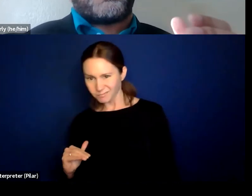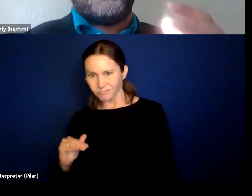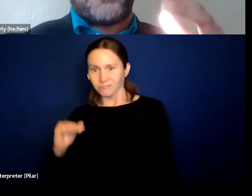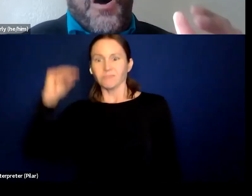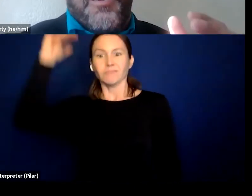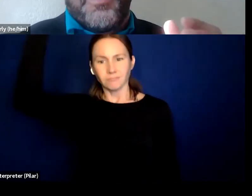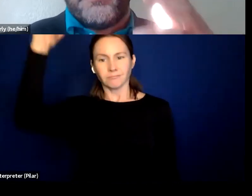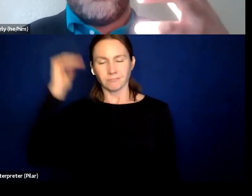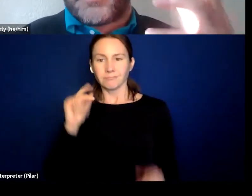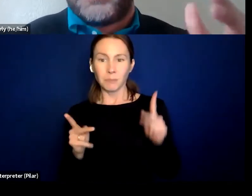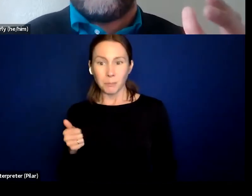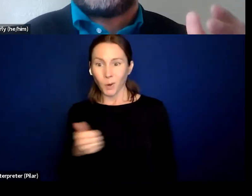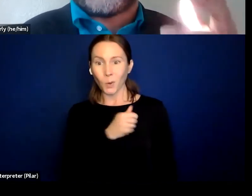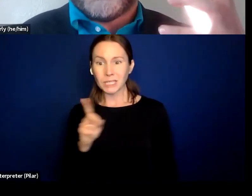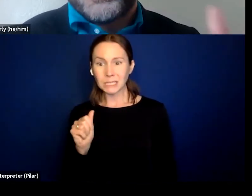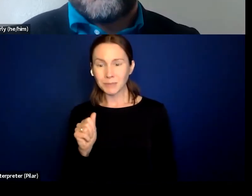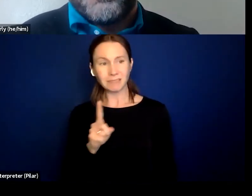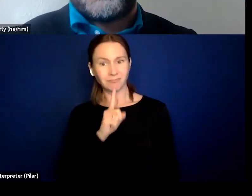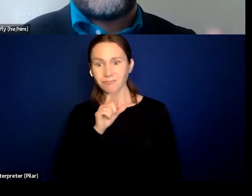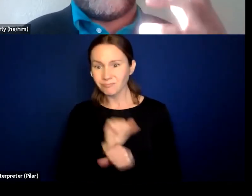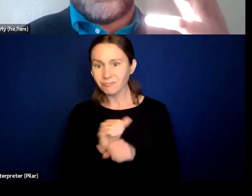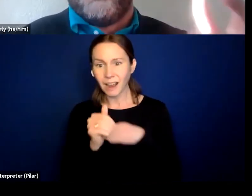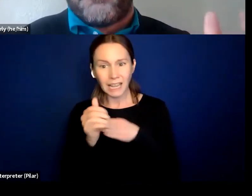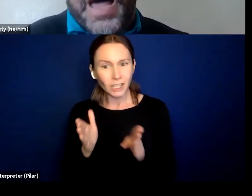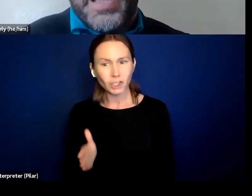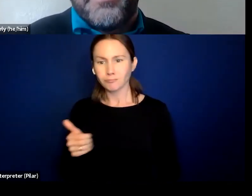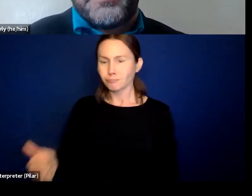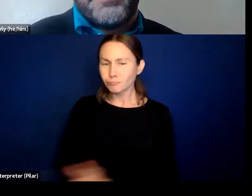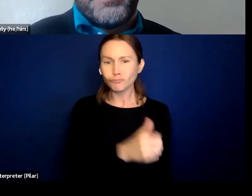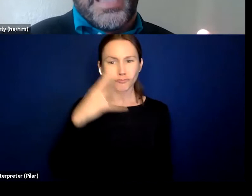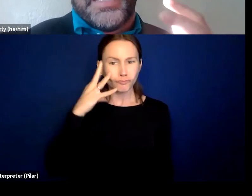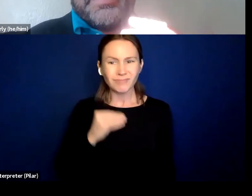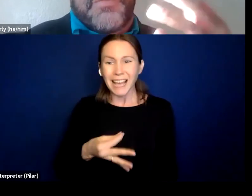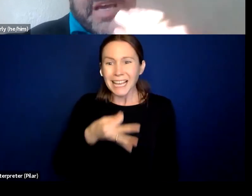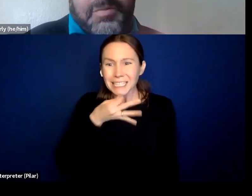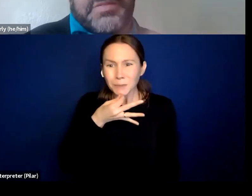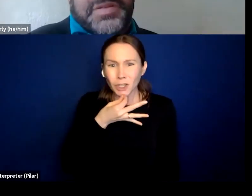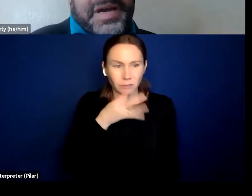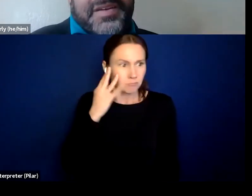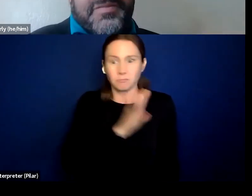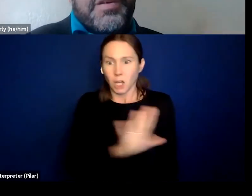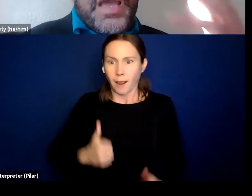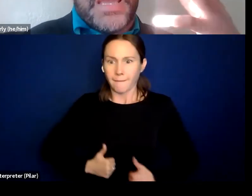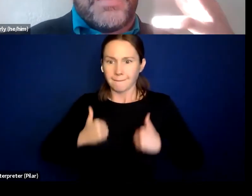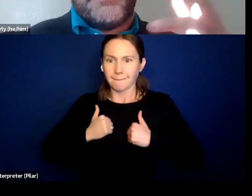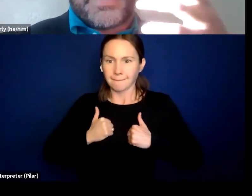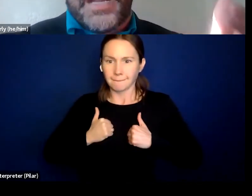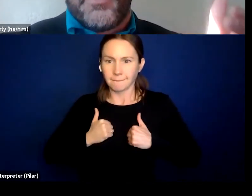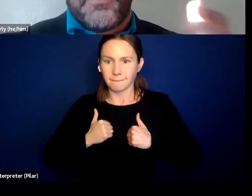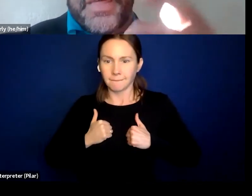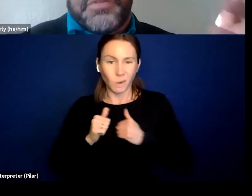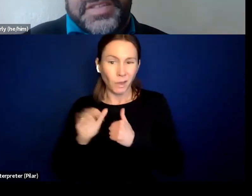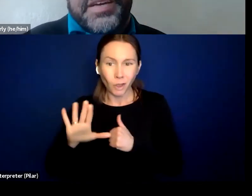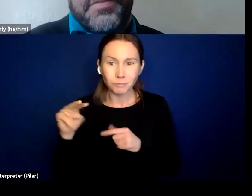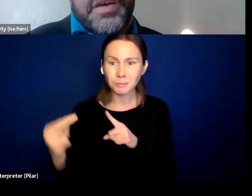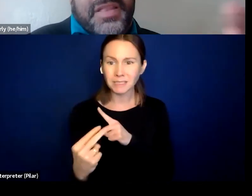with disabilities are leaders and experts in their lives and in Wiz's perspective and in the